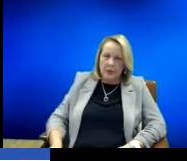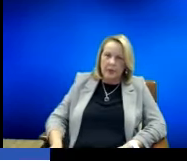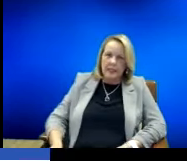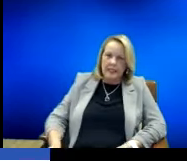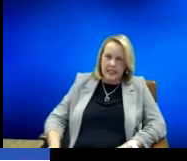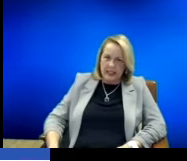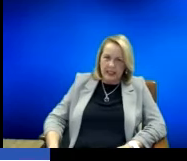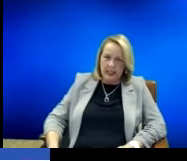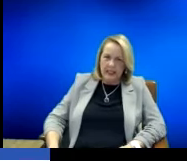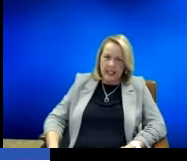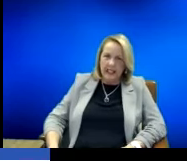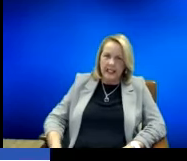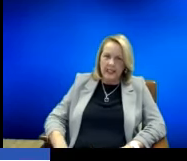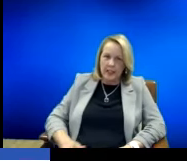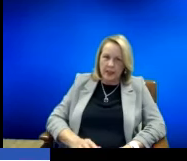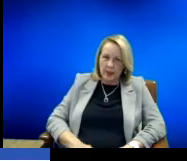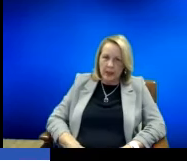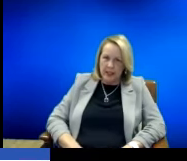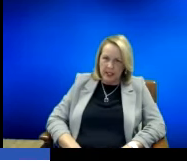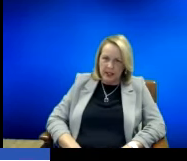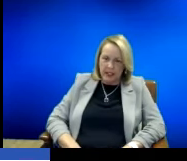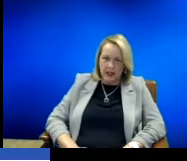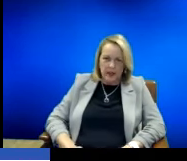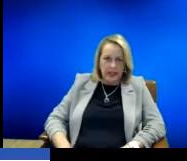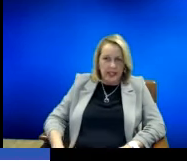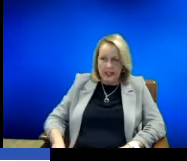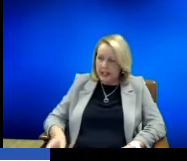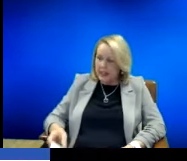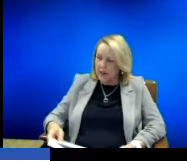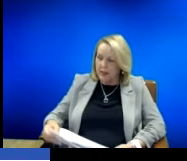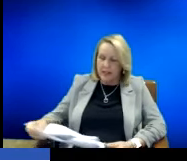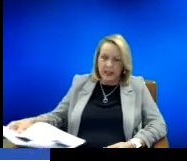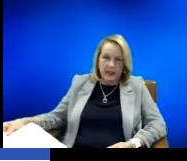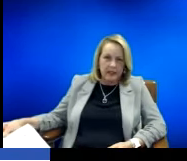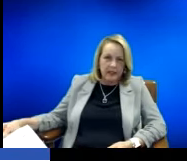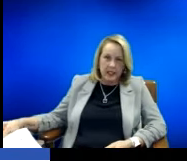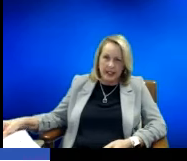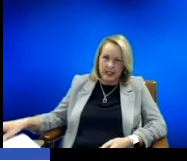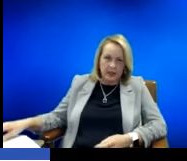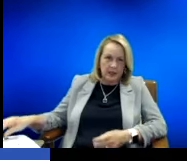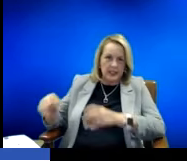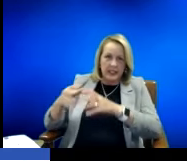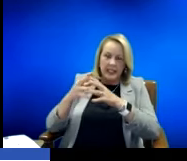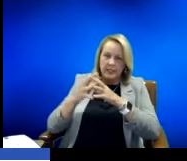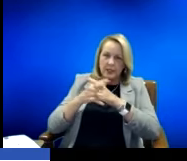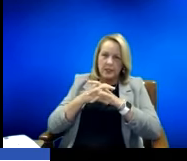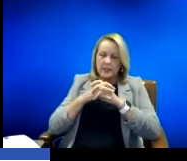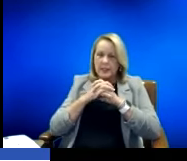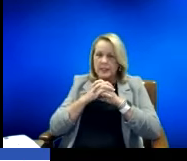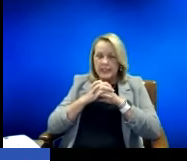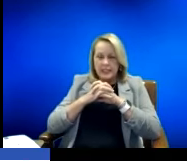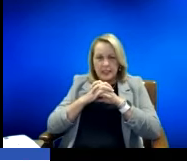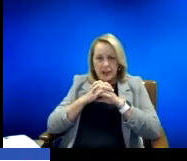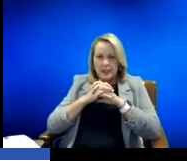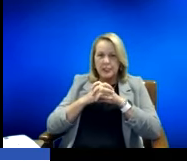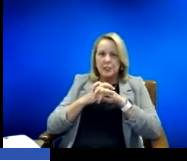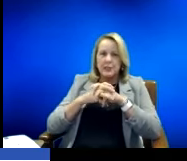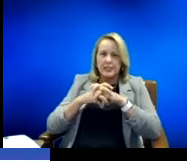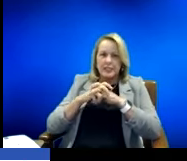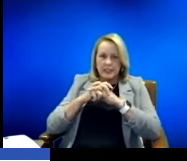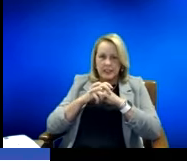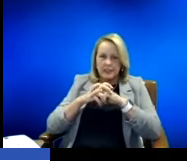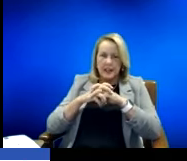that were listed in the Internal Revenue Code, and they are very, very general in nature. As long